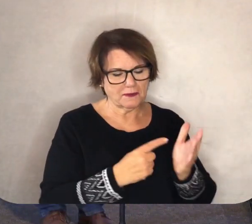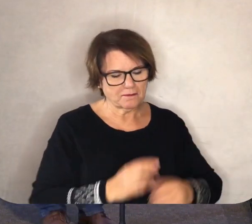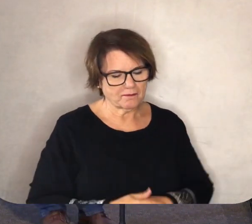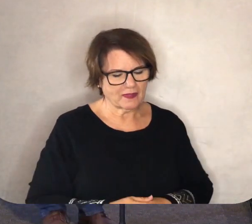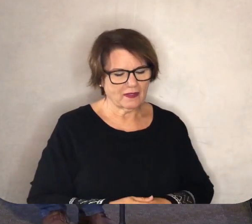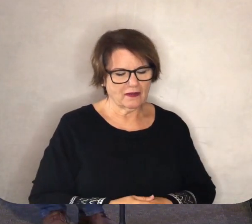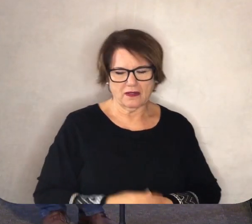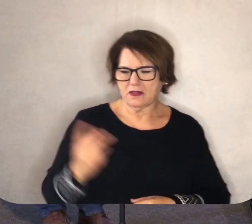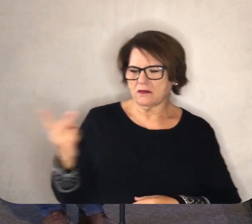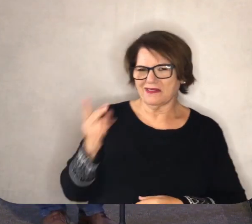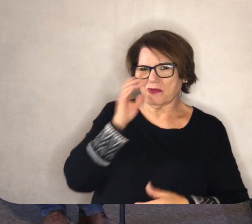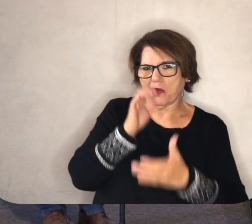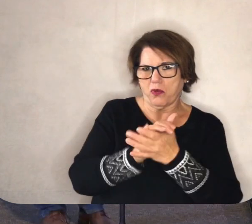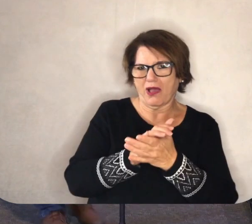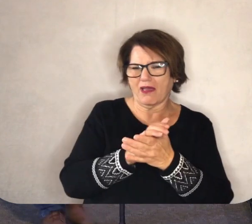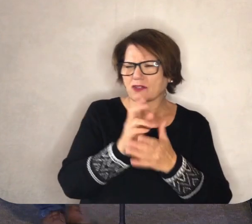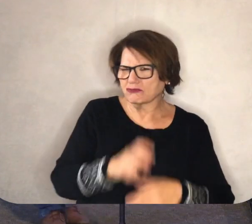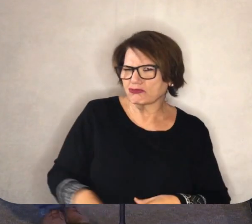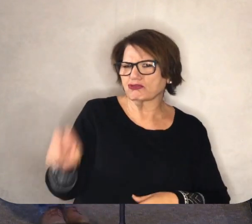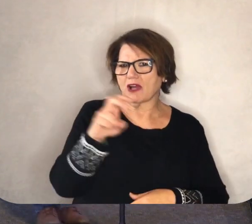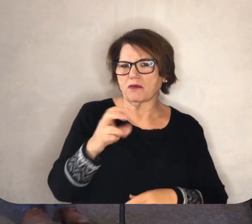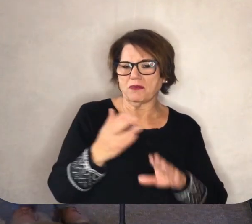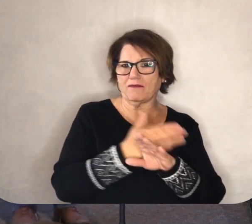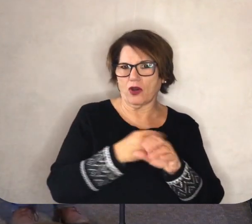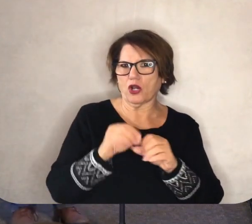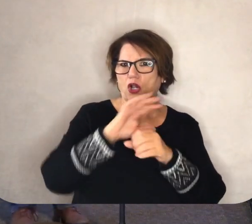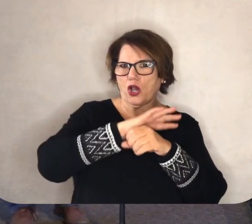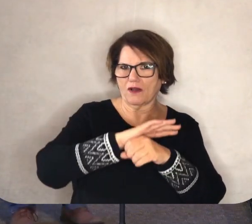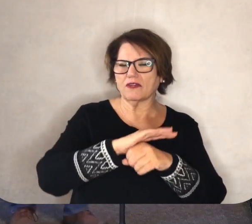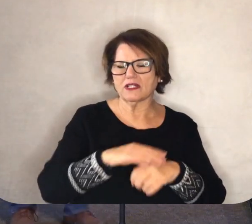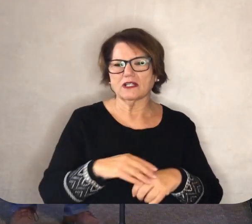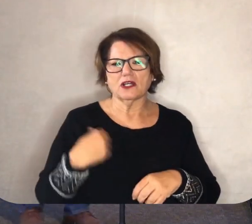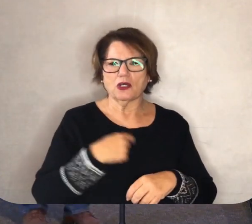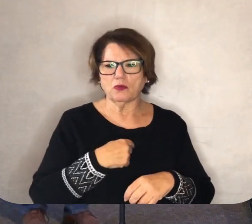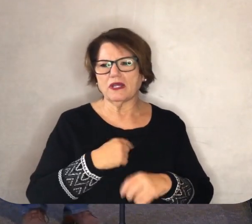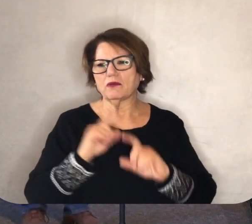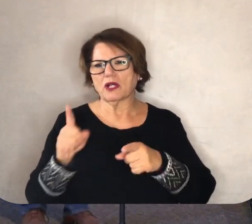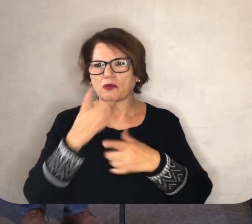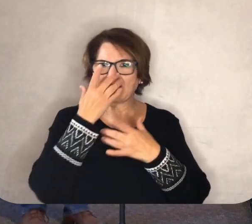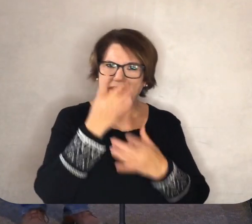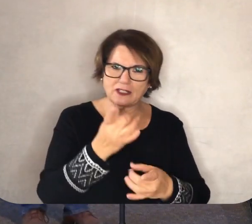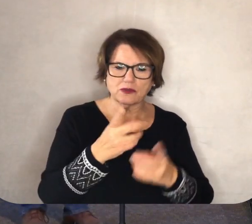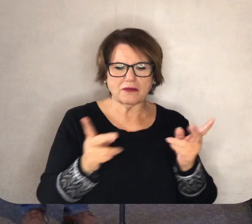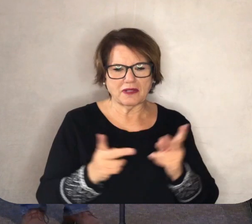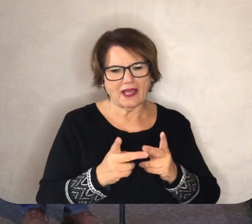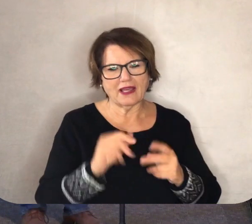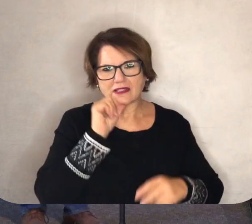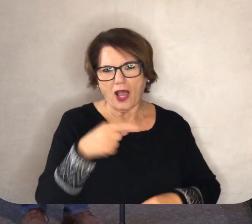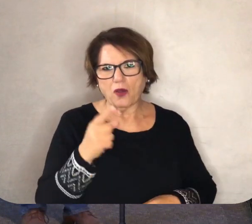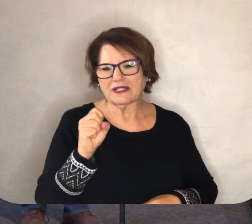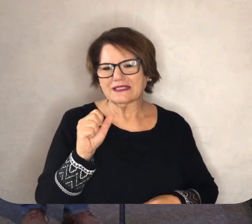Carol and I enjoy travel, and before COVID, we actually used to go more interesting places even than Simi